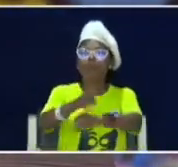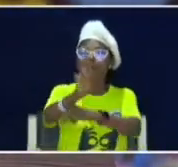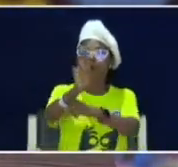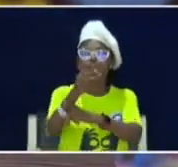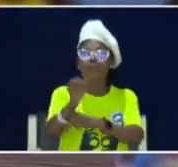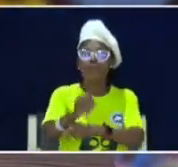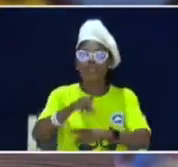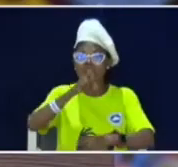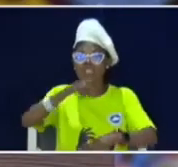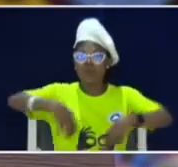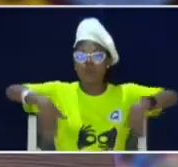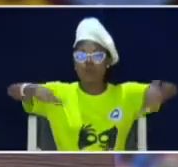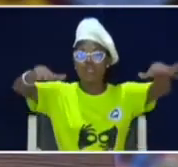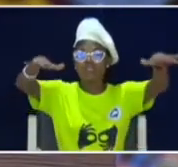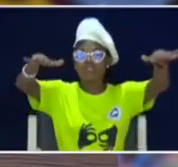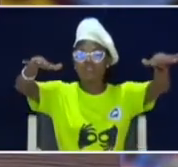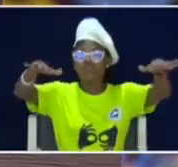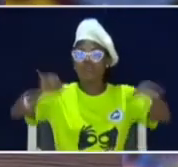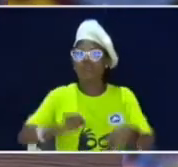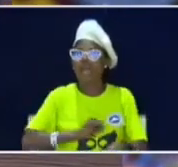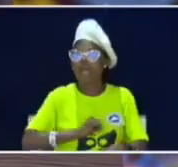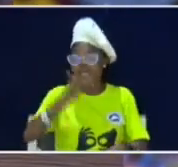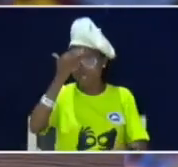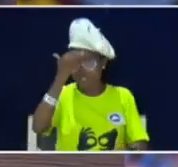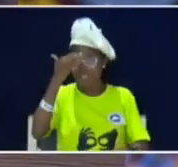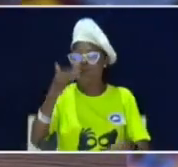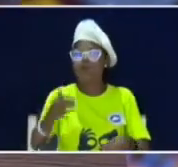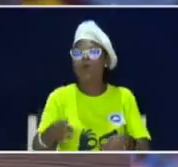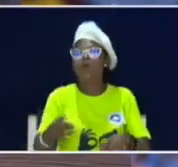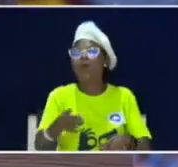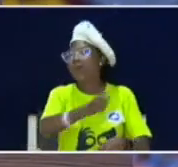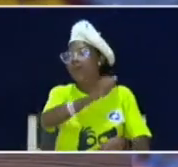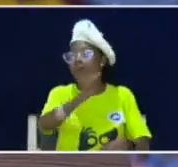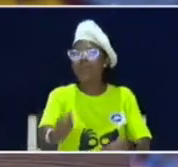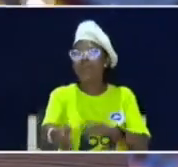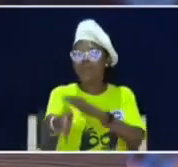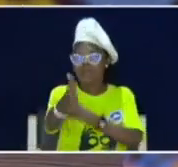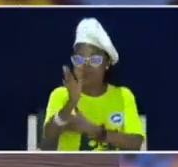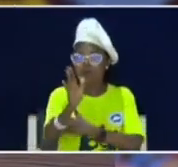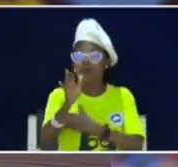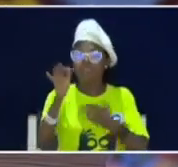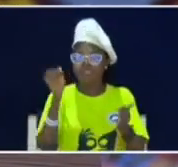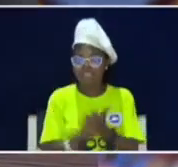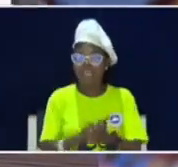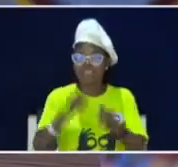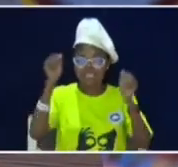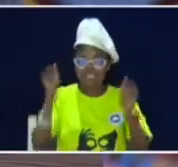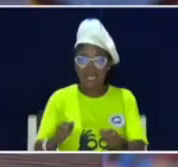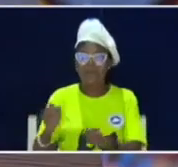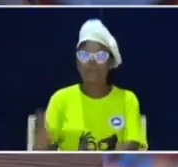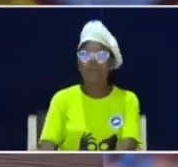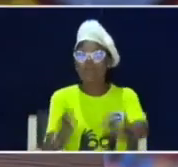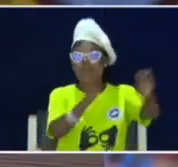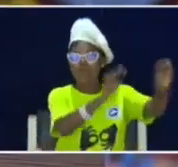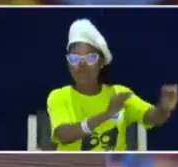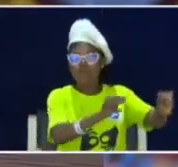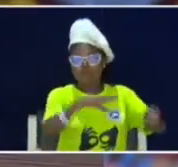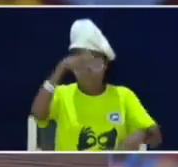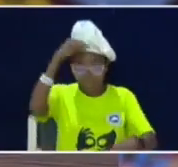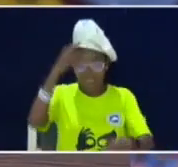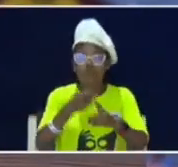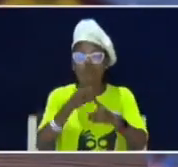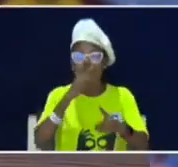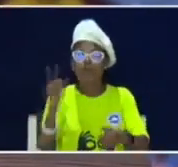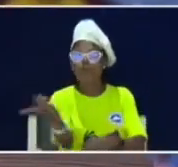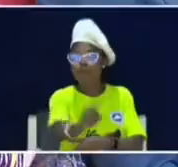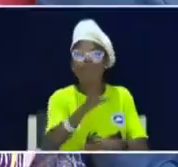I know a God that can pick a man from Lodibah and set him in the palace, and that God will